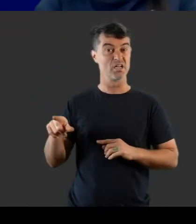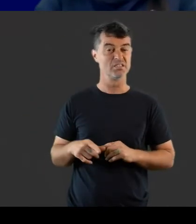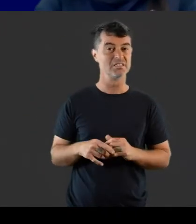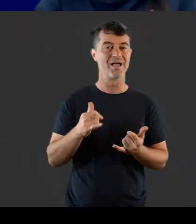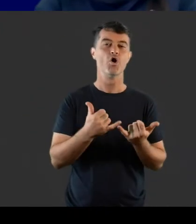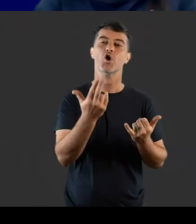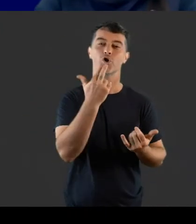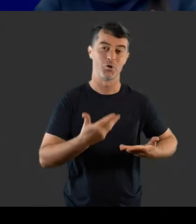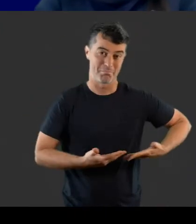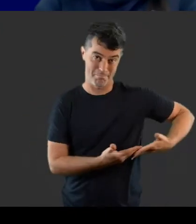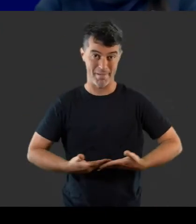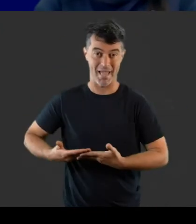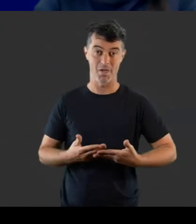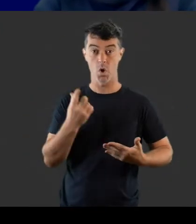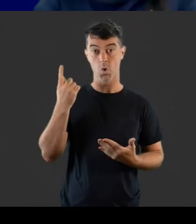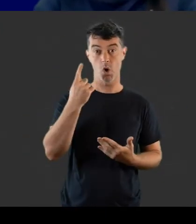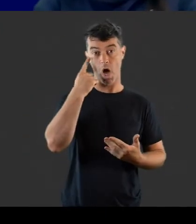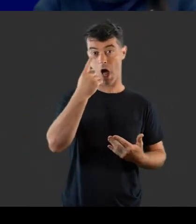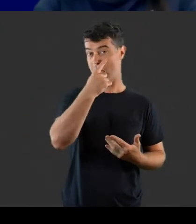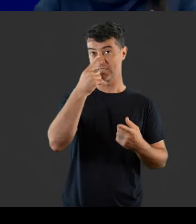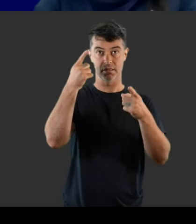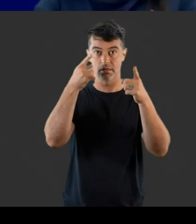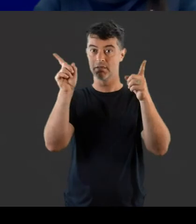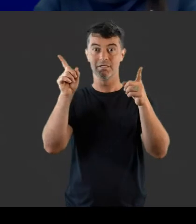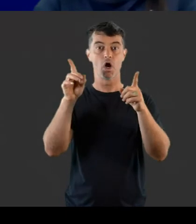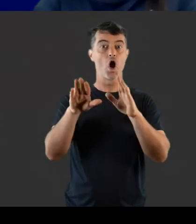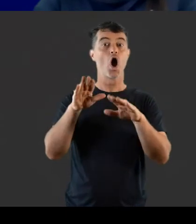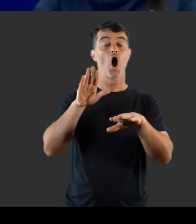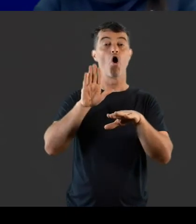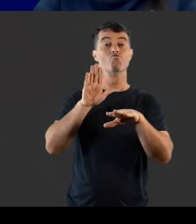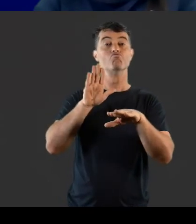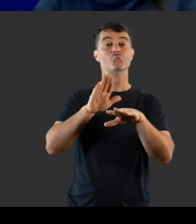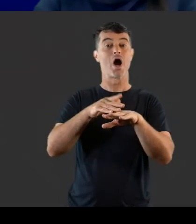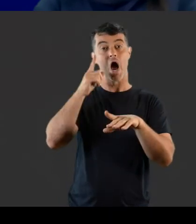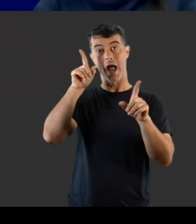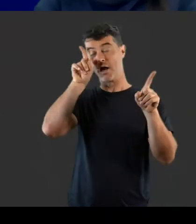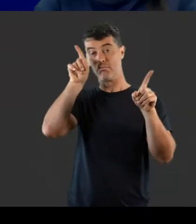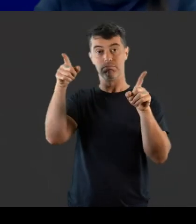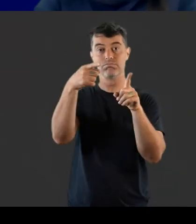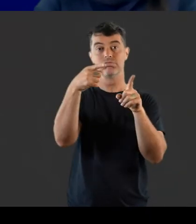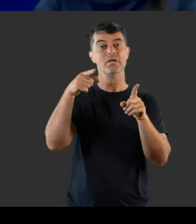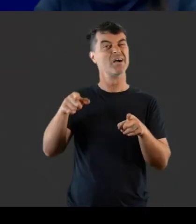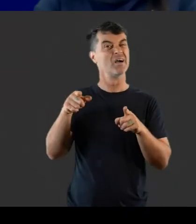there is a photograph of a very cute baby whose eyes are out of alignment. The right eye is turned in.